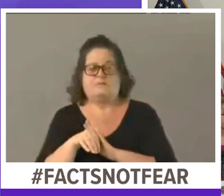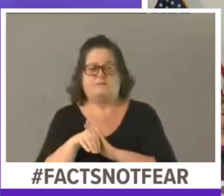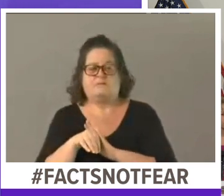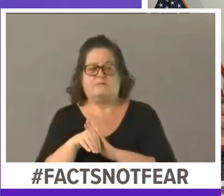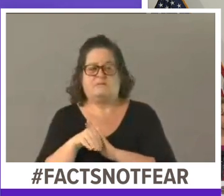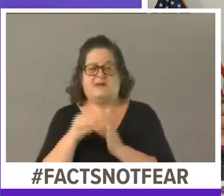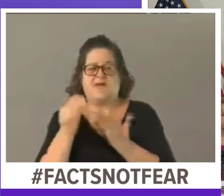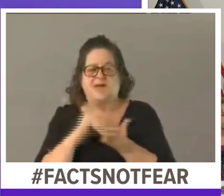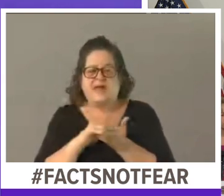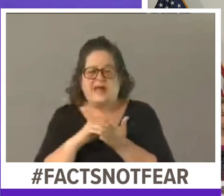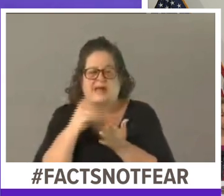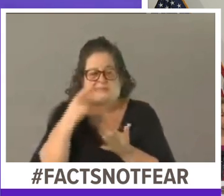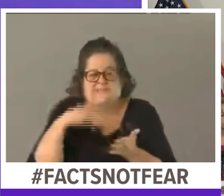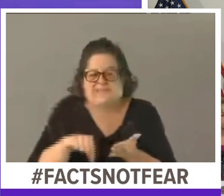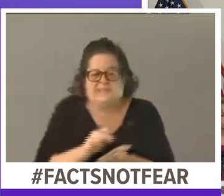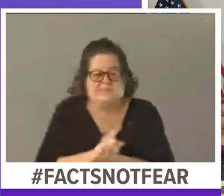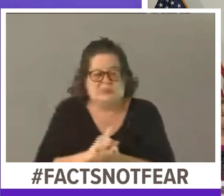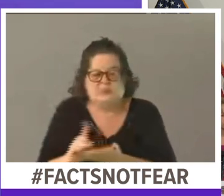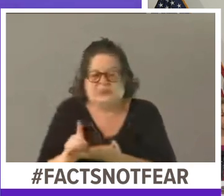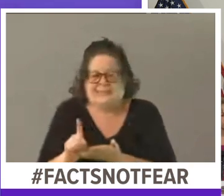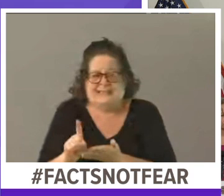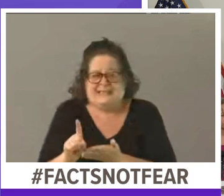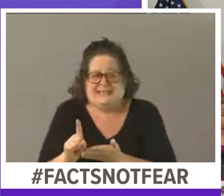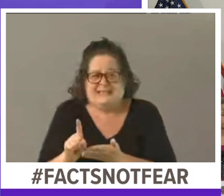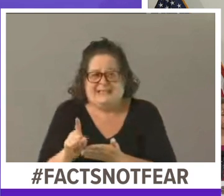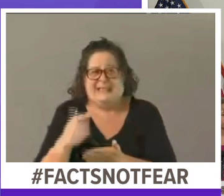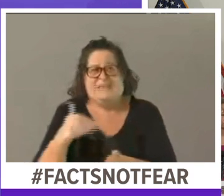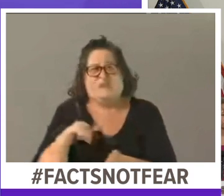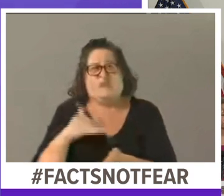past week. And a pretty dramatic